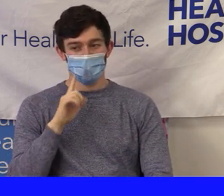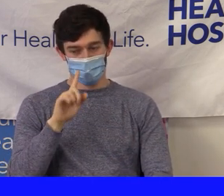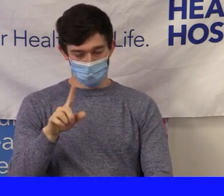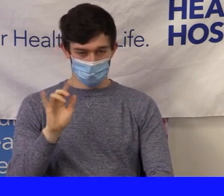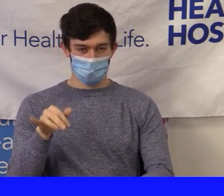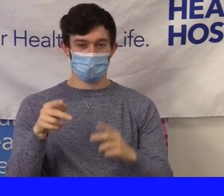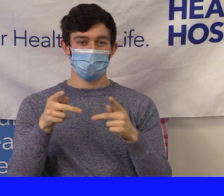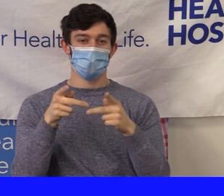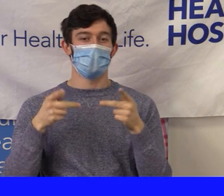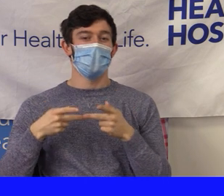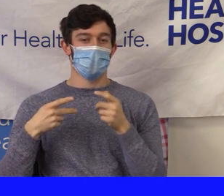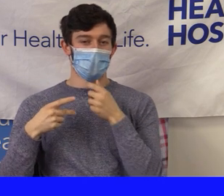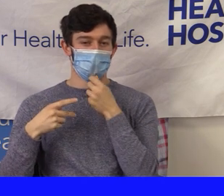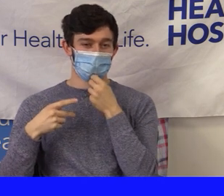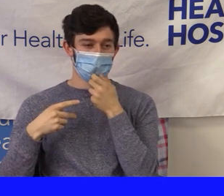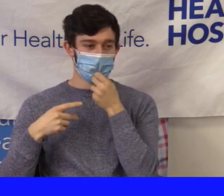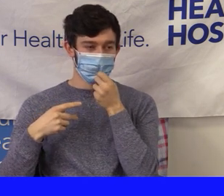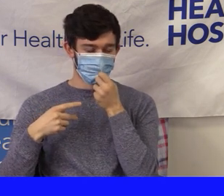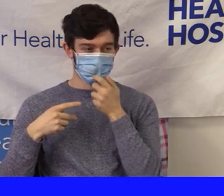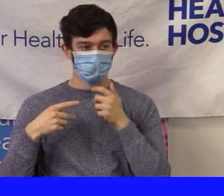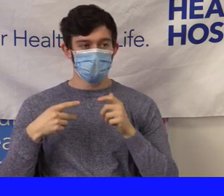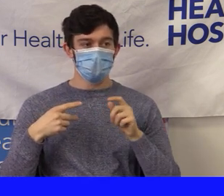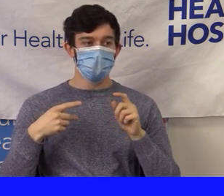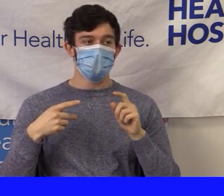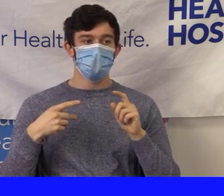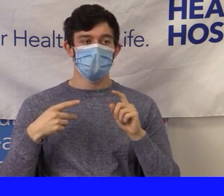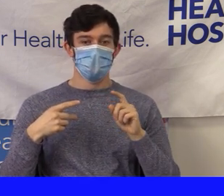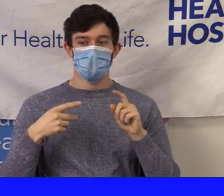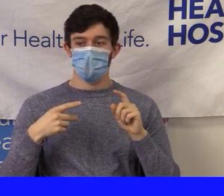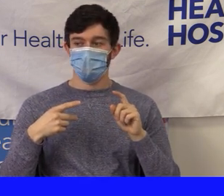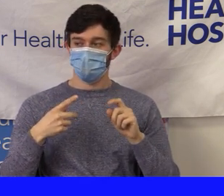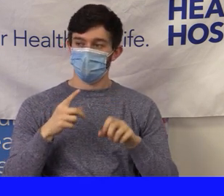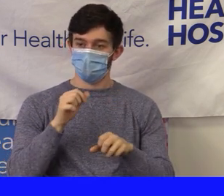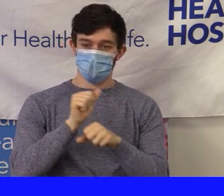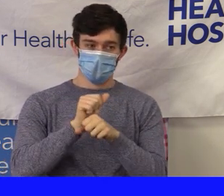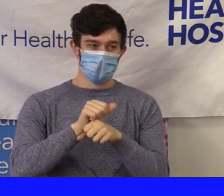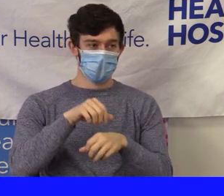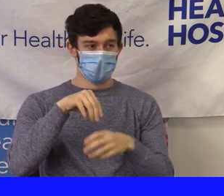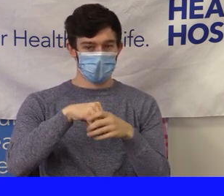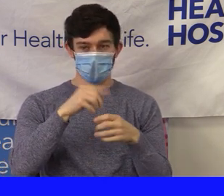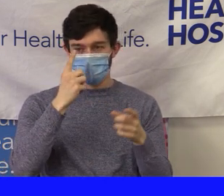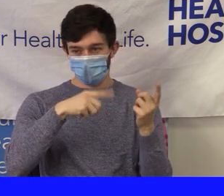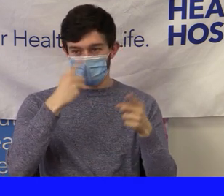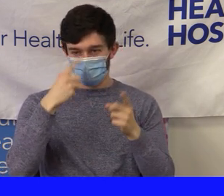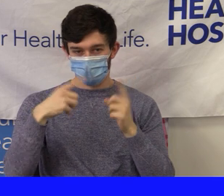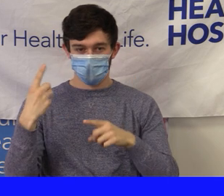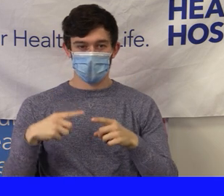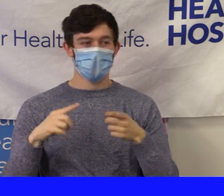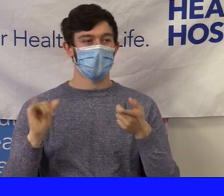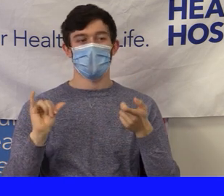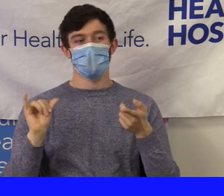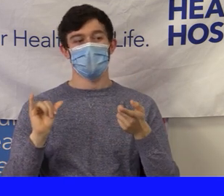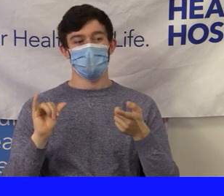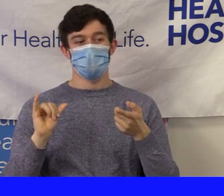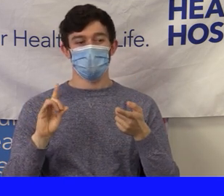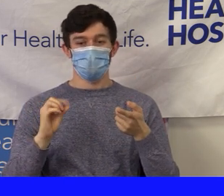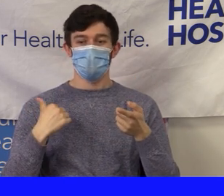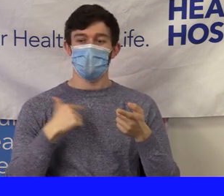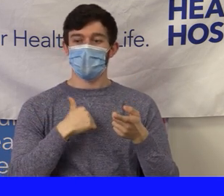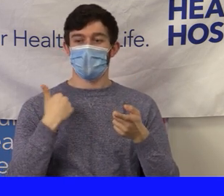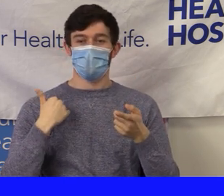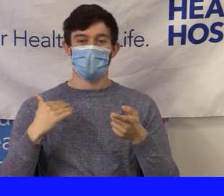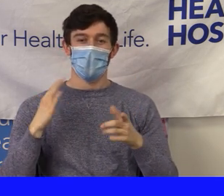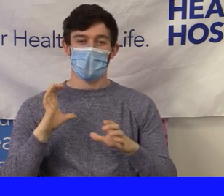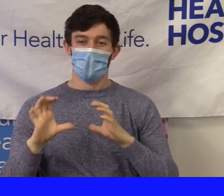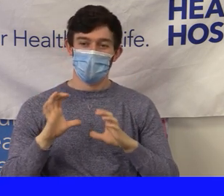physicians that are kind of working within this agreement. Is there conversations to